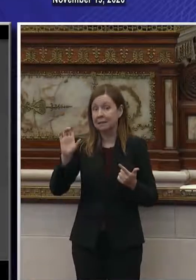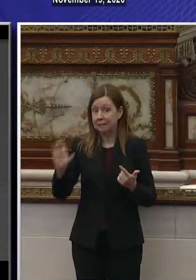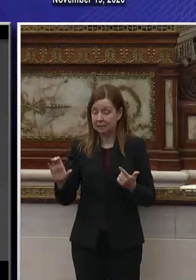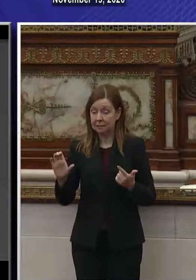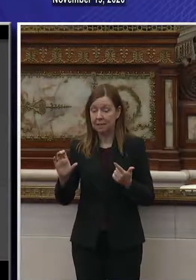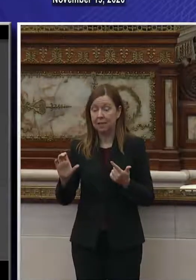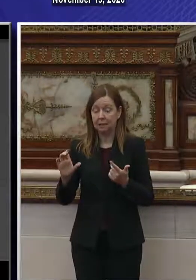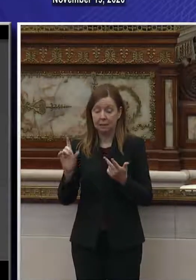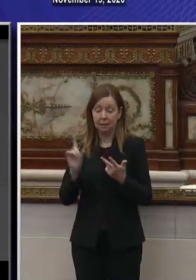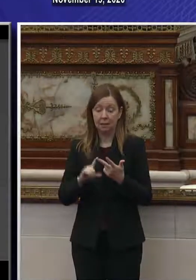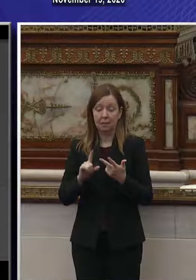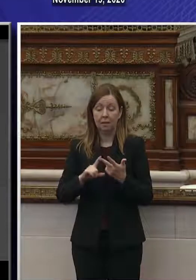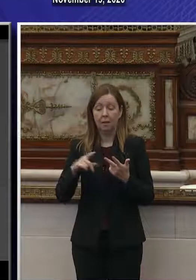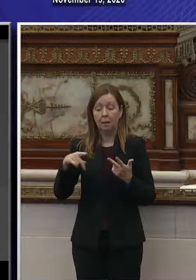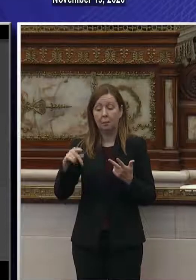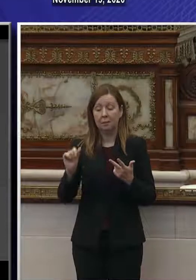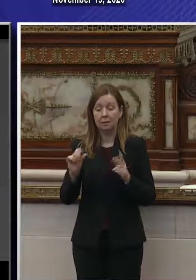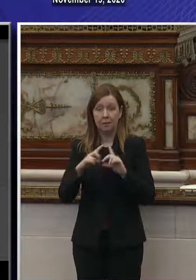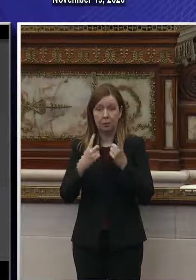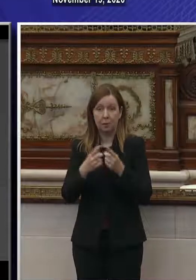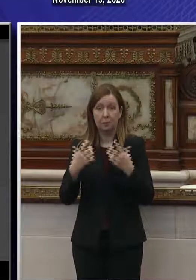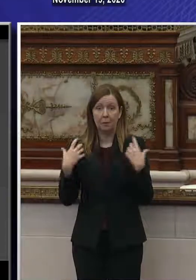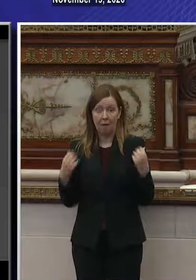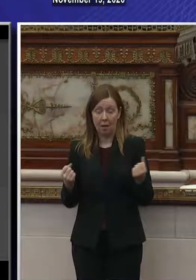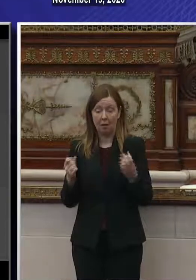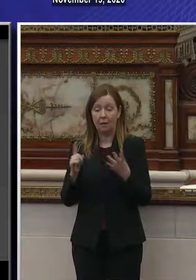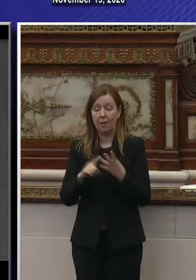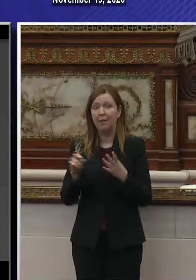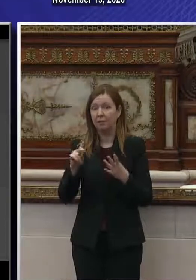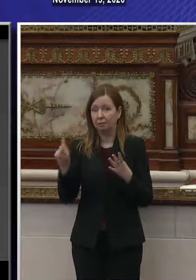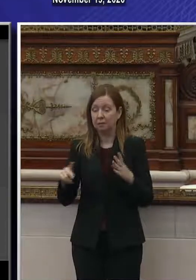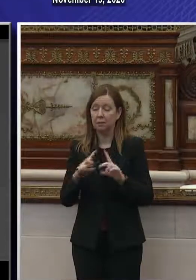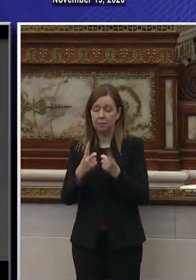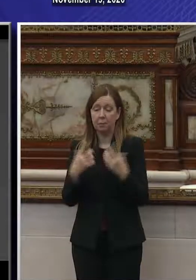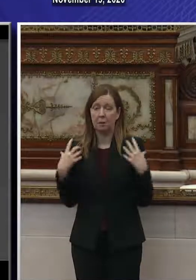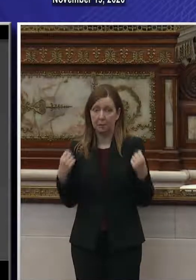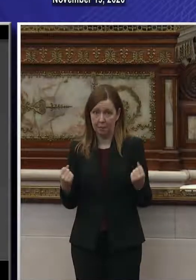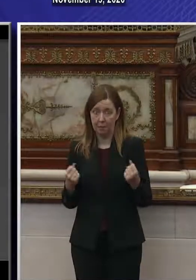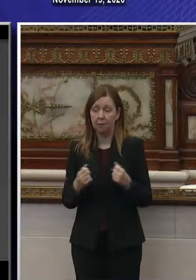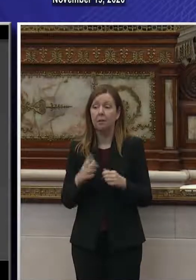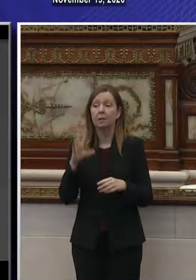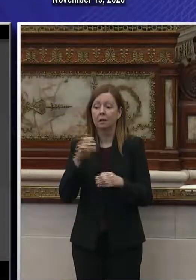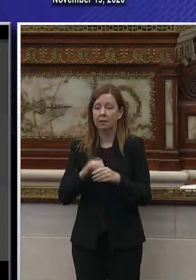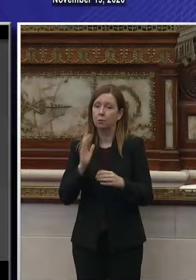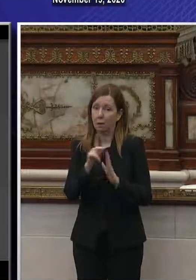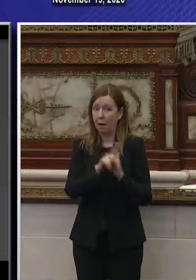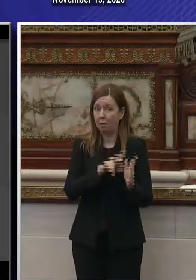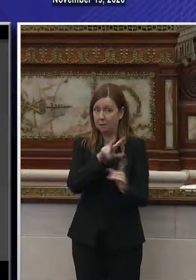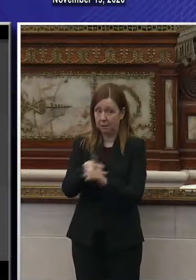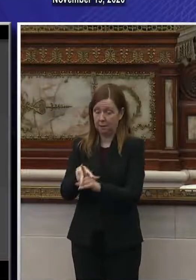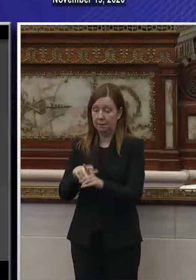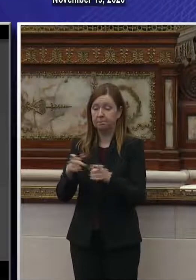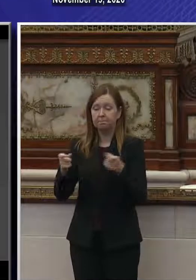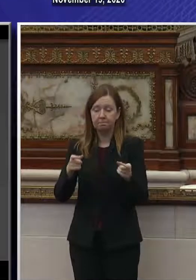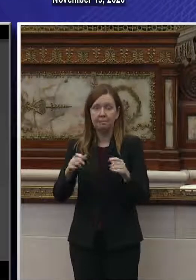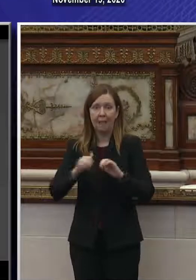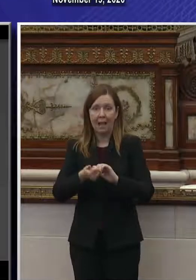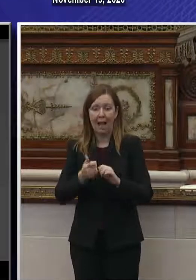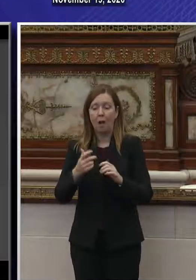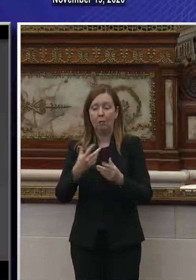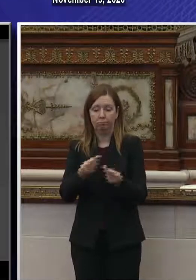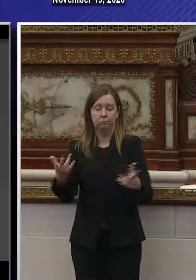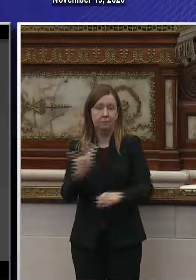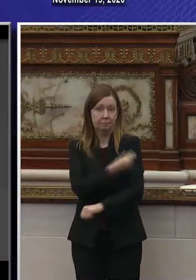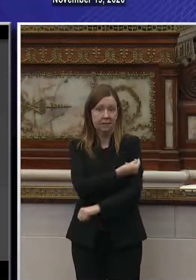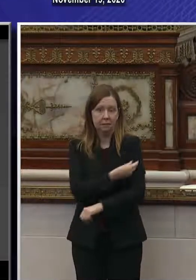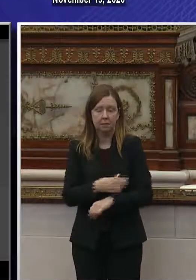Control and Prevention, the Pennsylvania Department of Health, and the Philadelphia Department of Public Health into our policy governing how vaccines will be